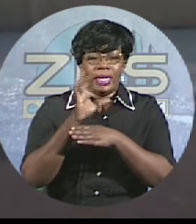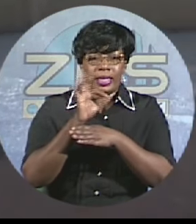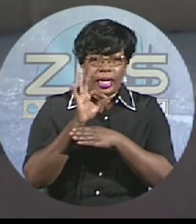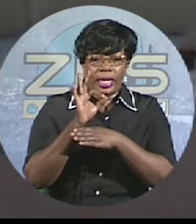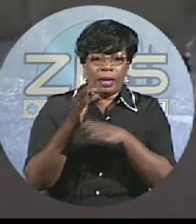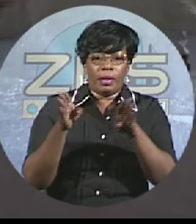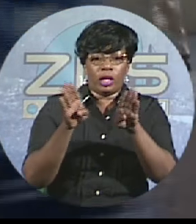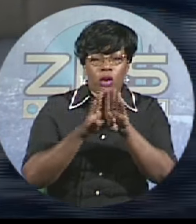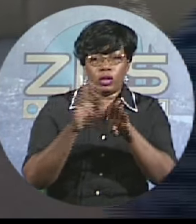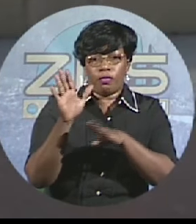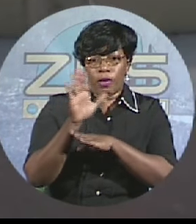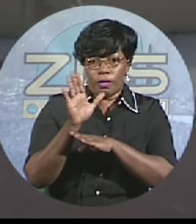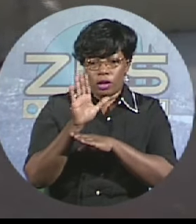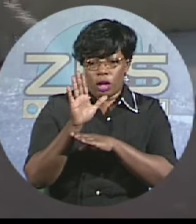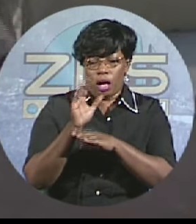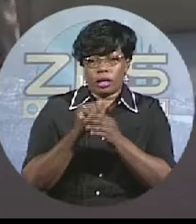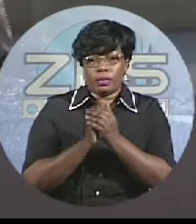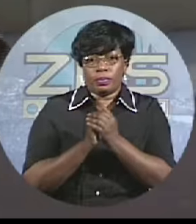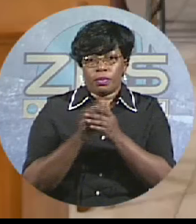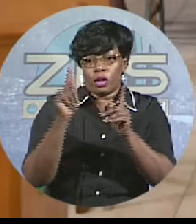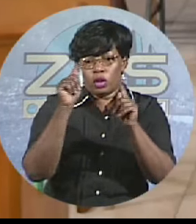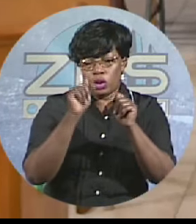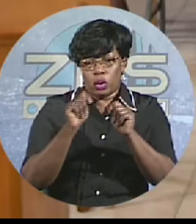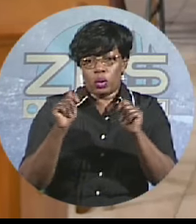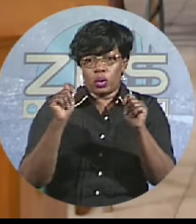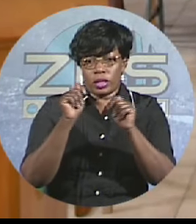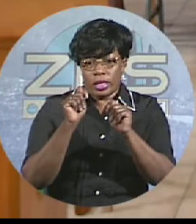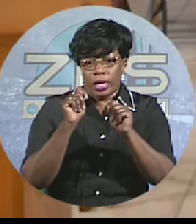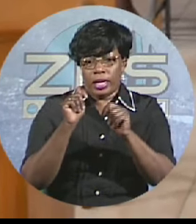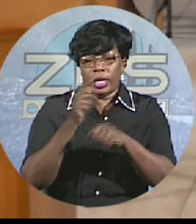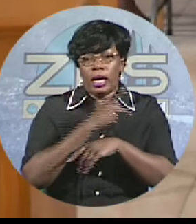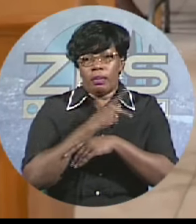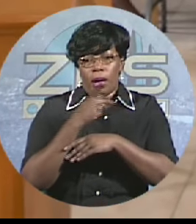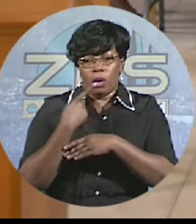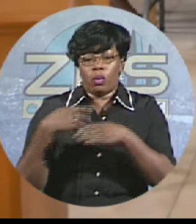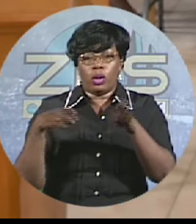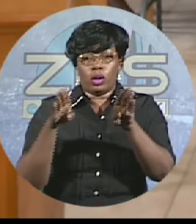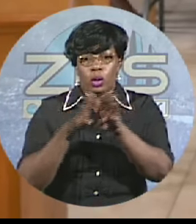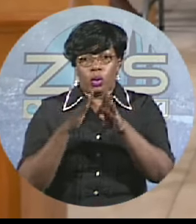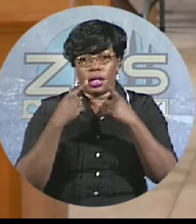o'clock. On Tuesday, the House will dissolve and writs will be issued to announce the general election.